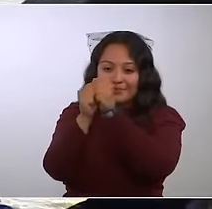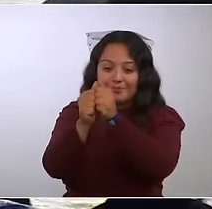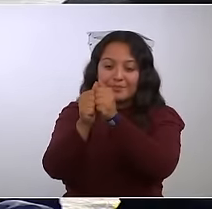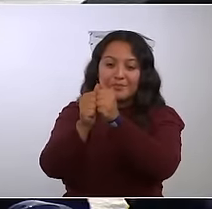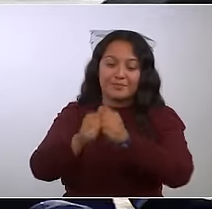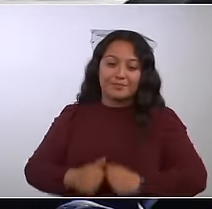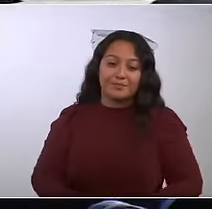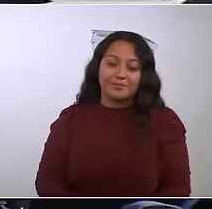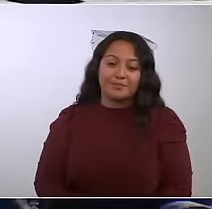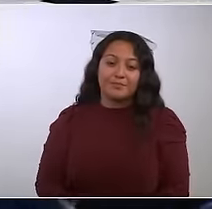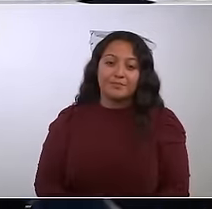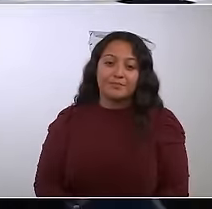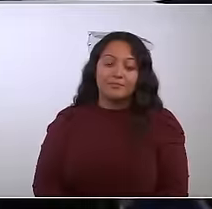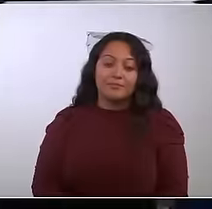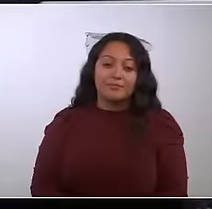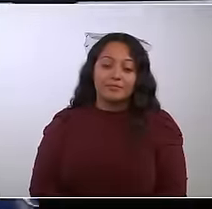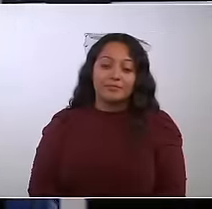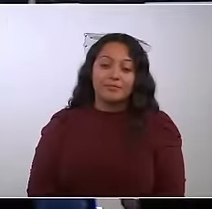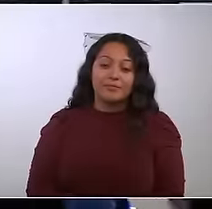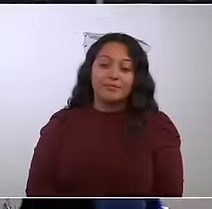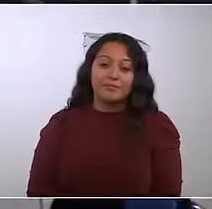unirnos.